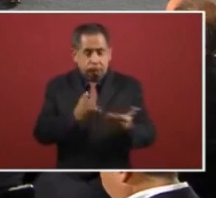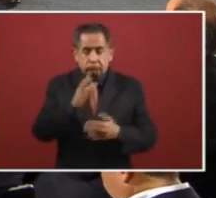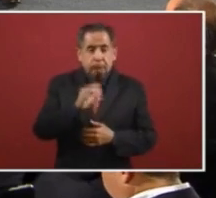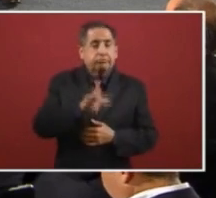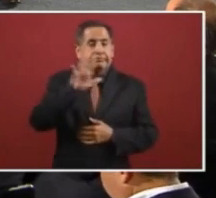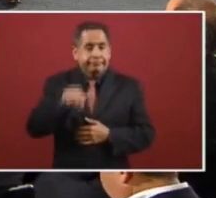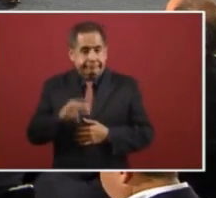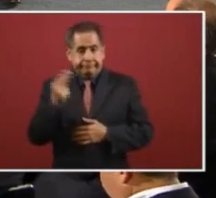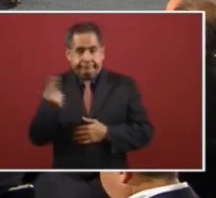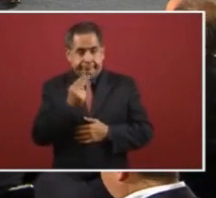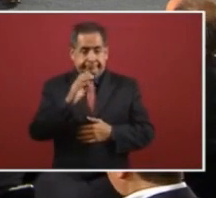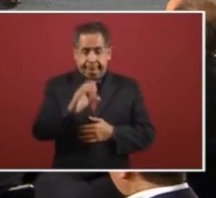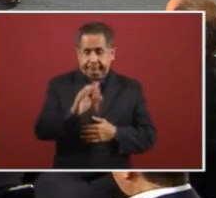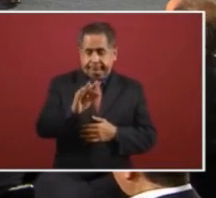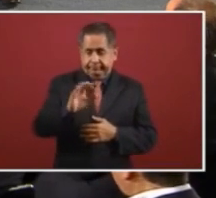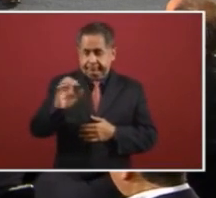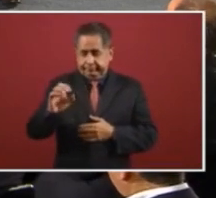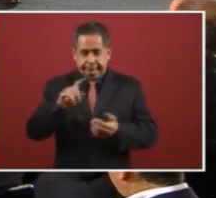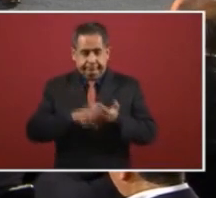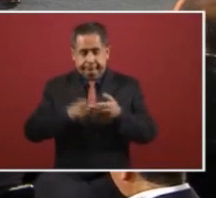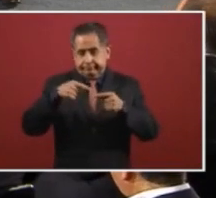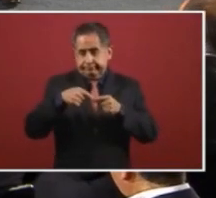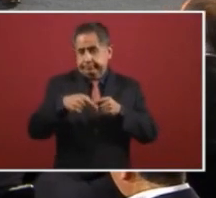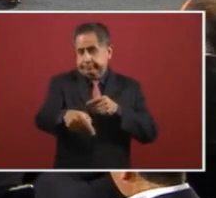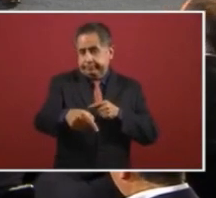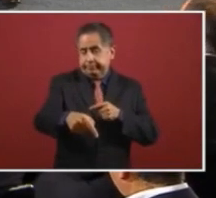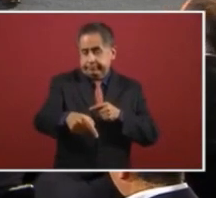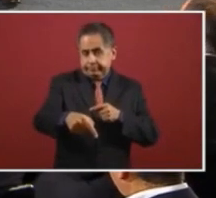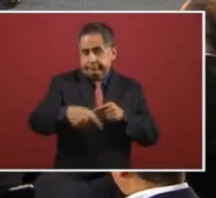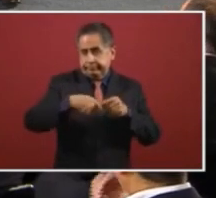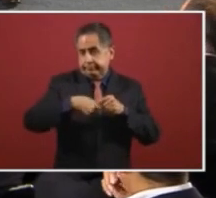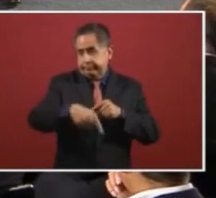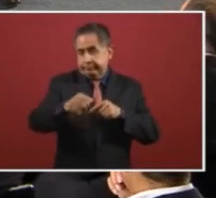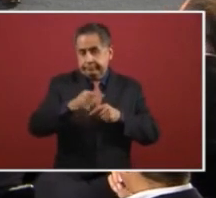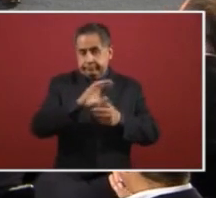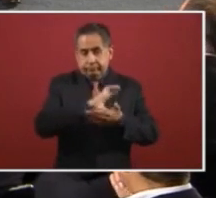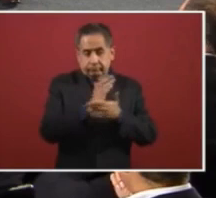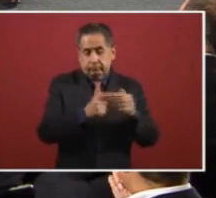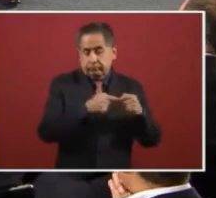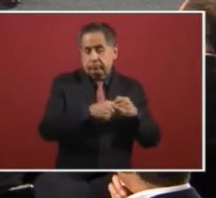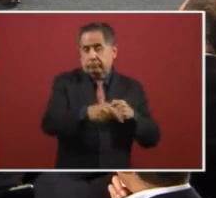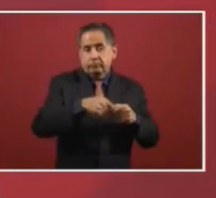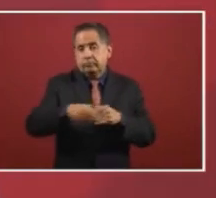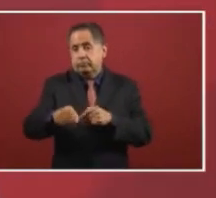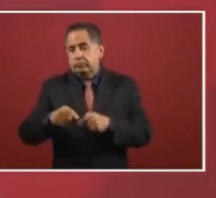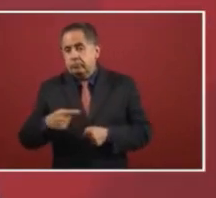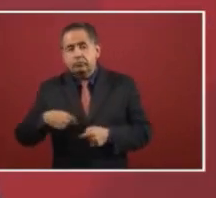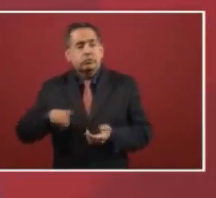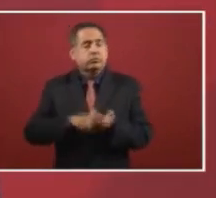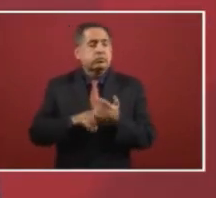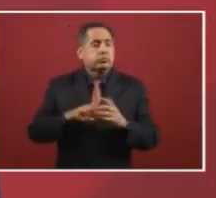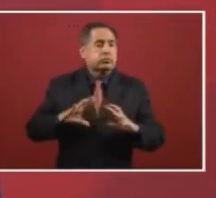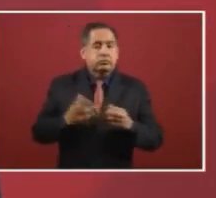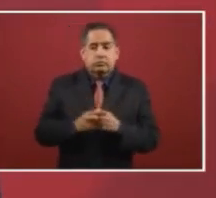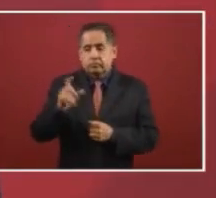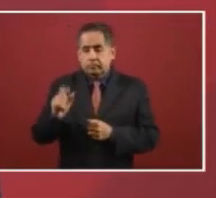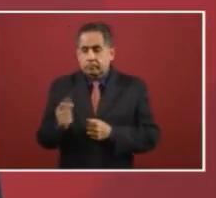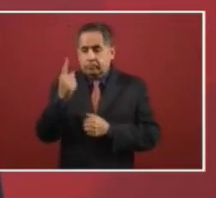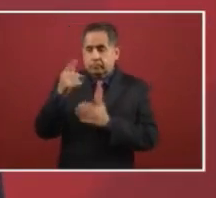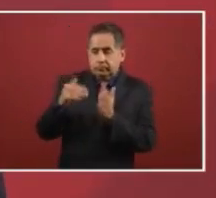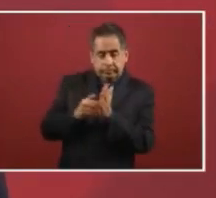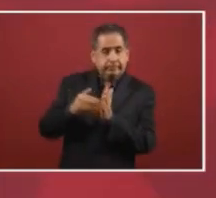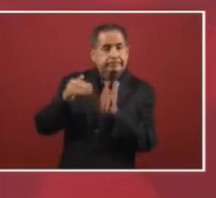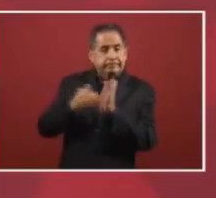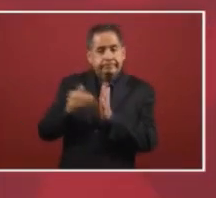initial that we were going to need from the Federal Commission in the whole life of the, we would